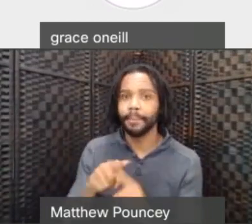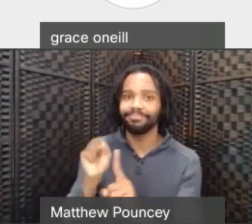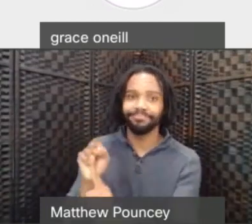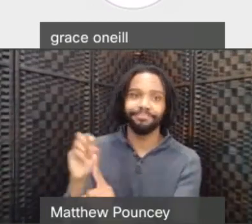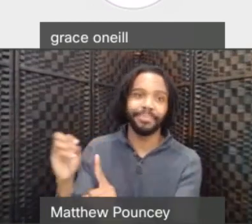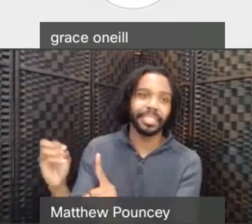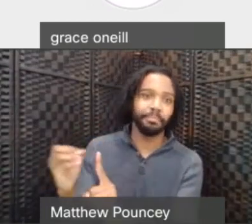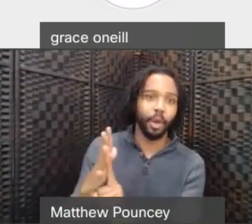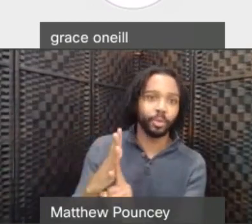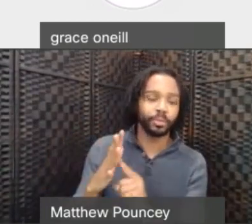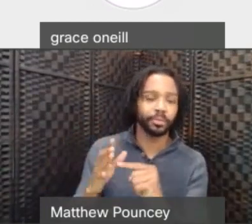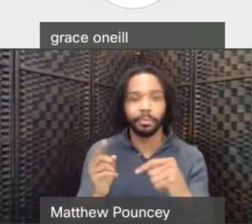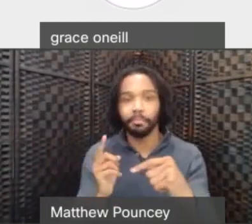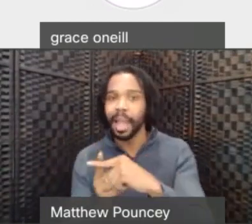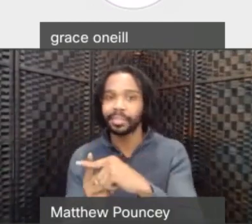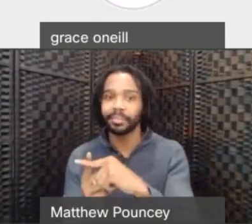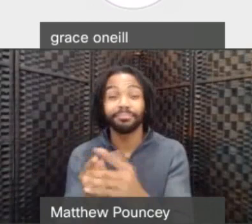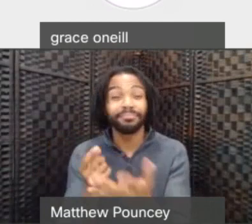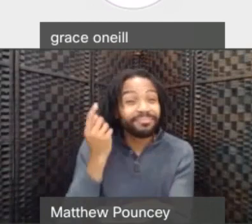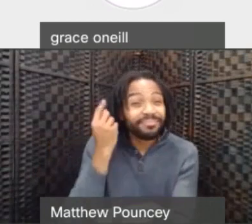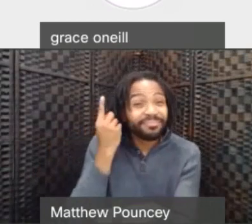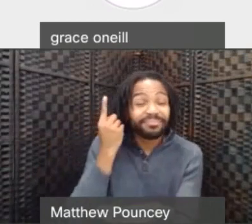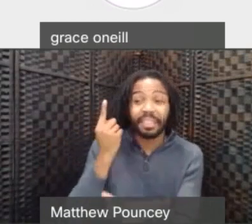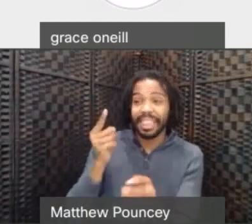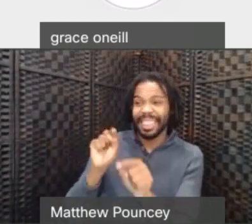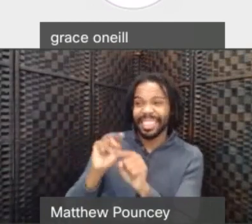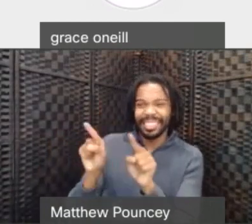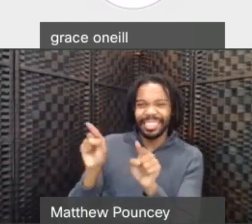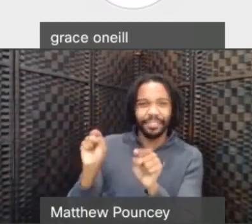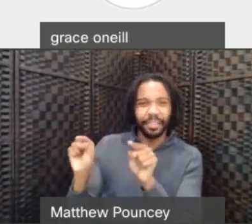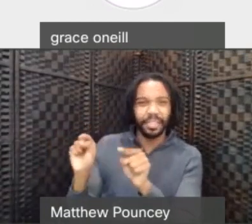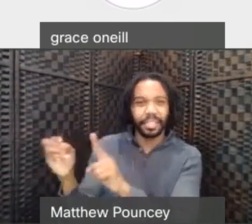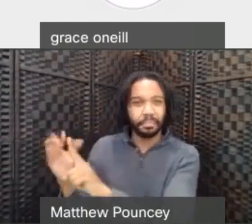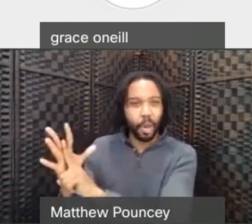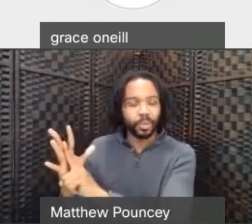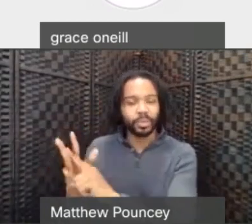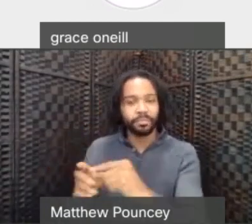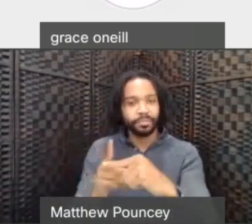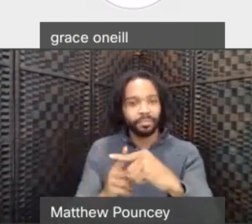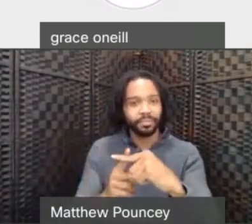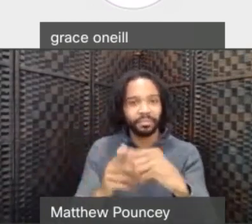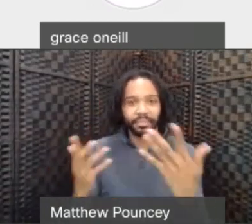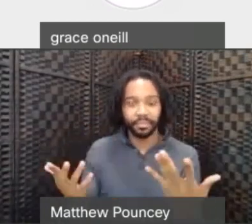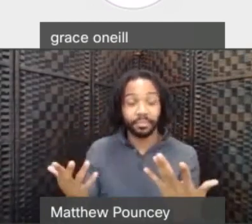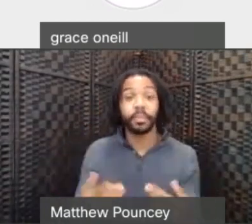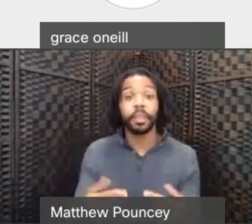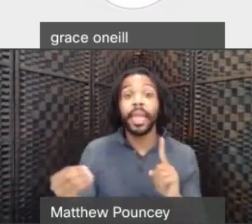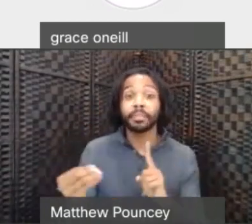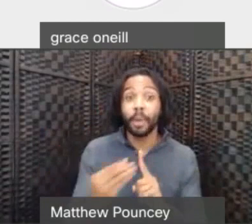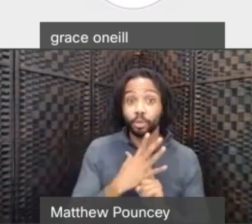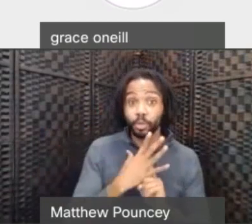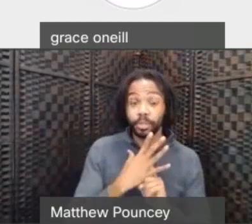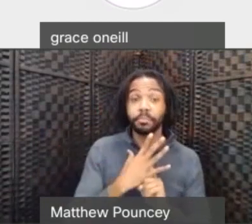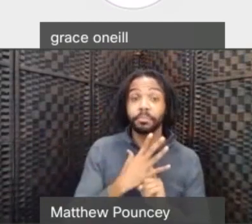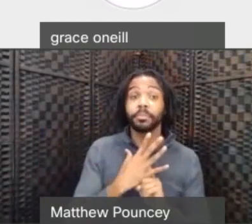those are two different things, and maybe you can walk through each of those, Nelson. Someone who's had an exposure and is quarantining